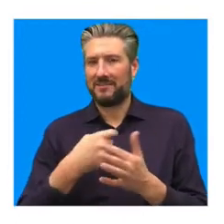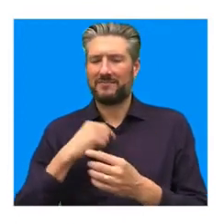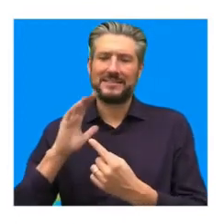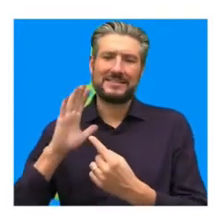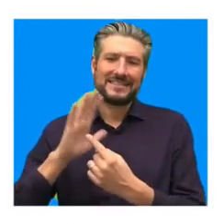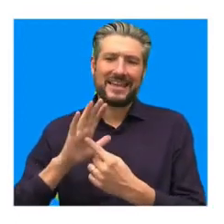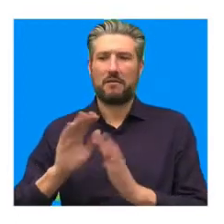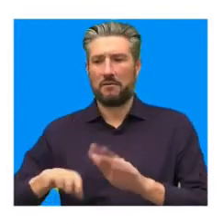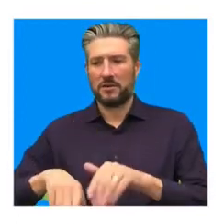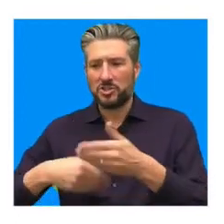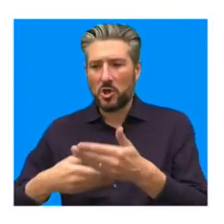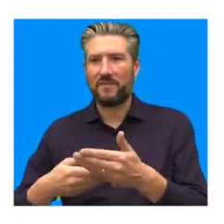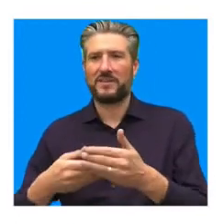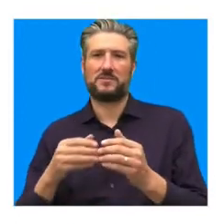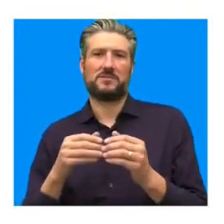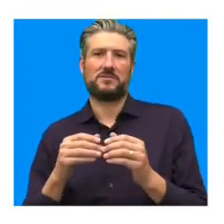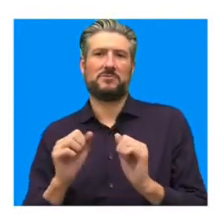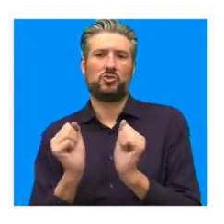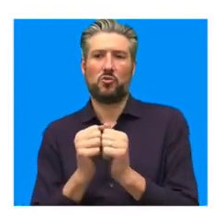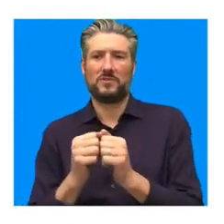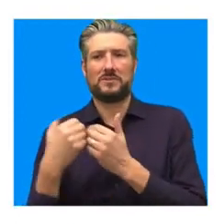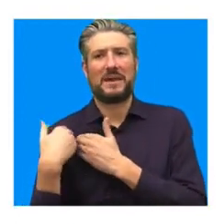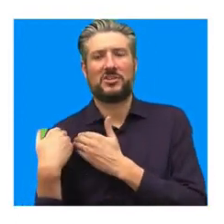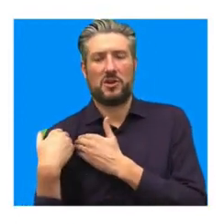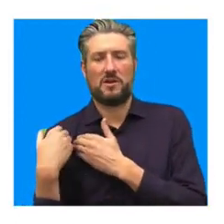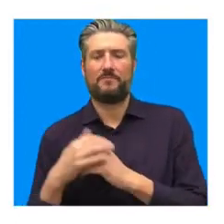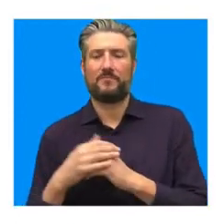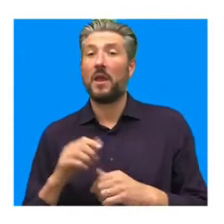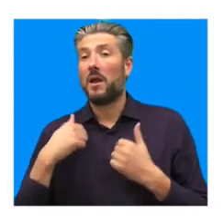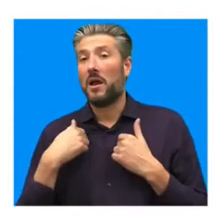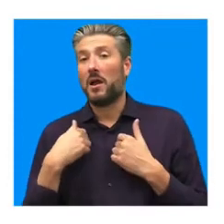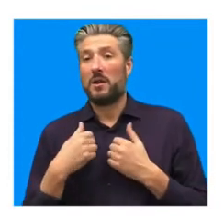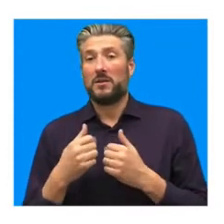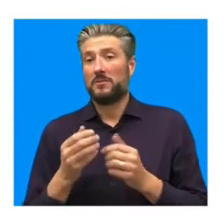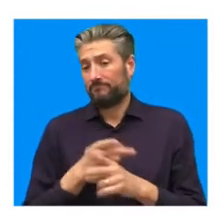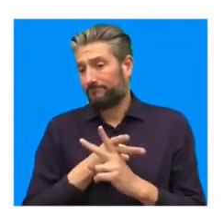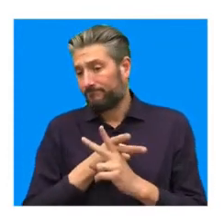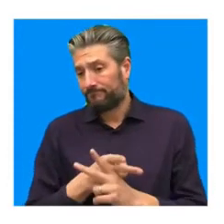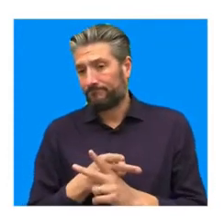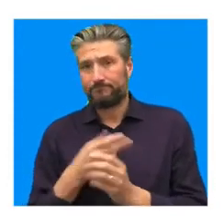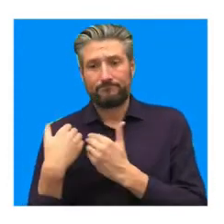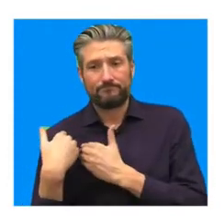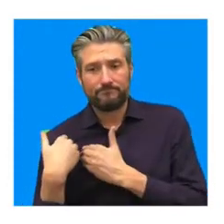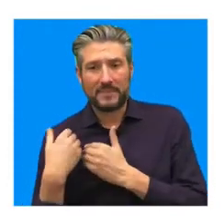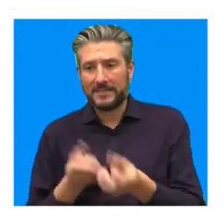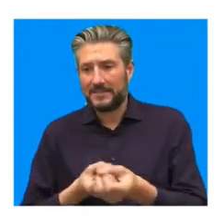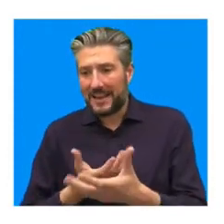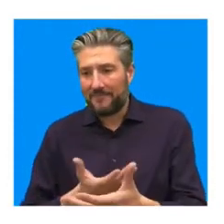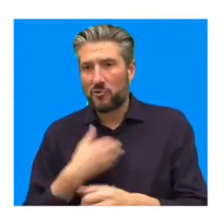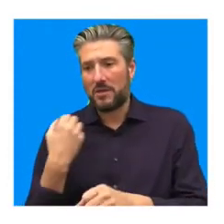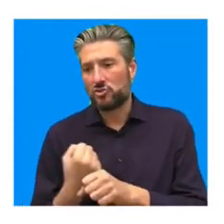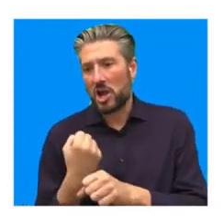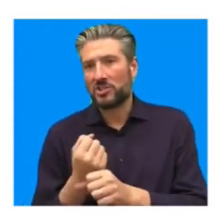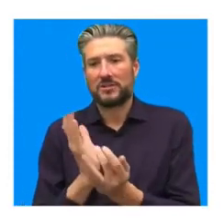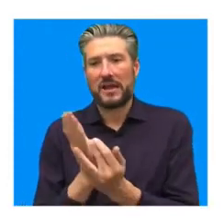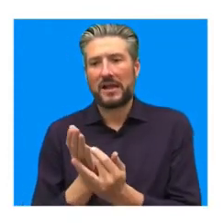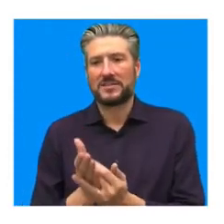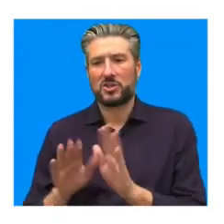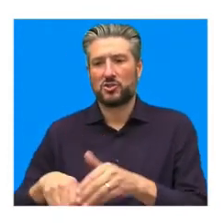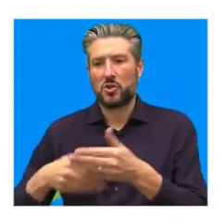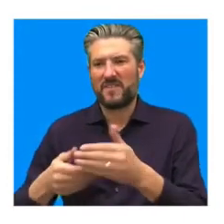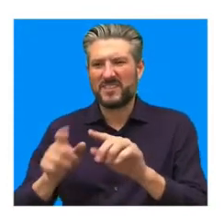Manager. So I look after the delivery and the production of access services for our public service broadcast